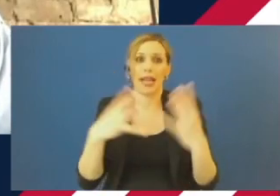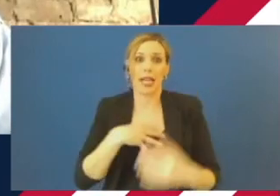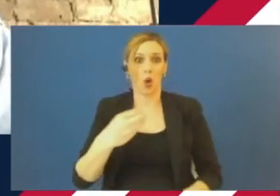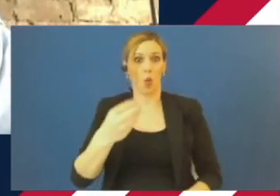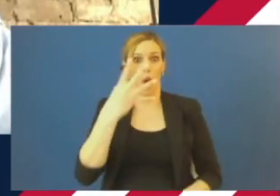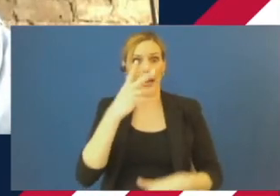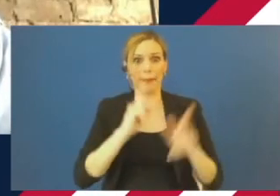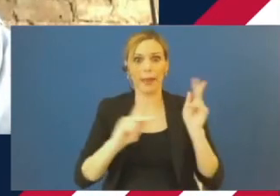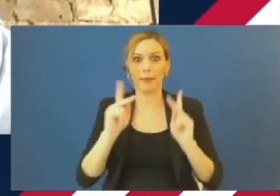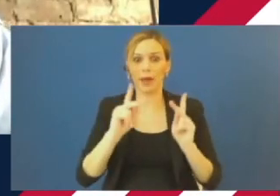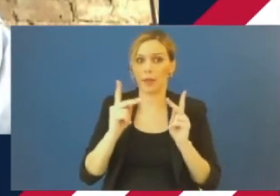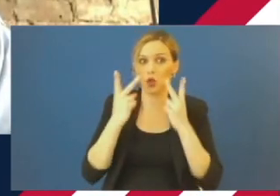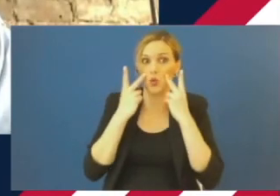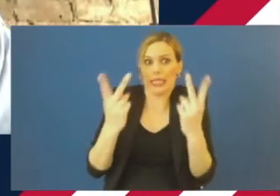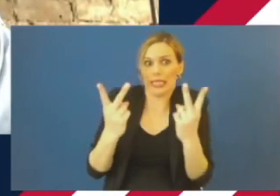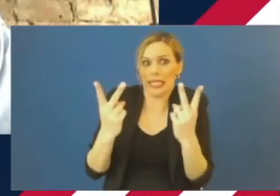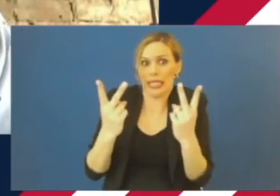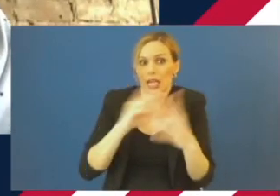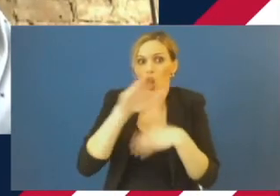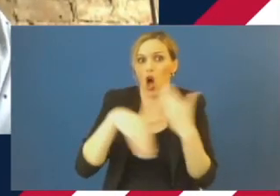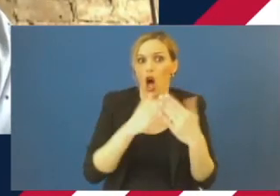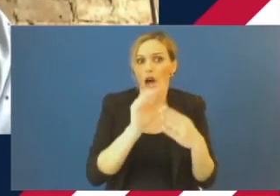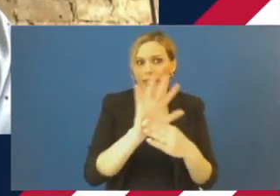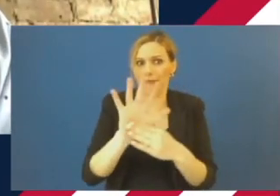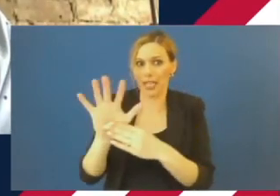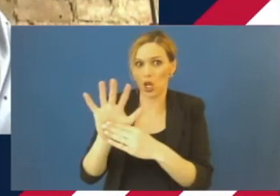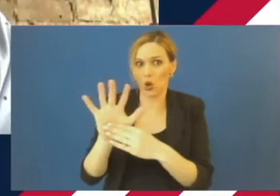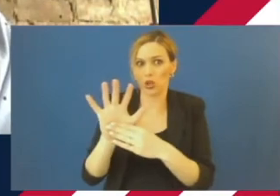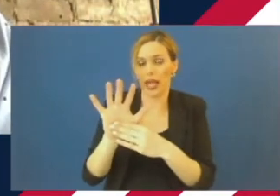video that I took.